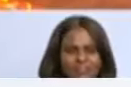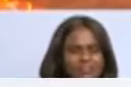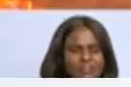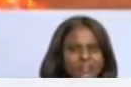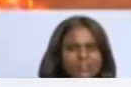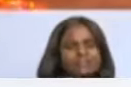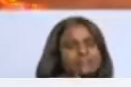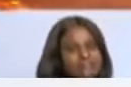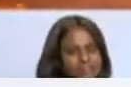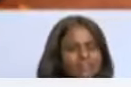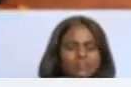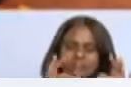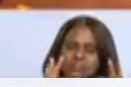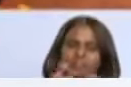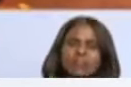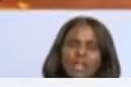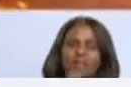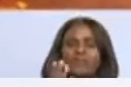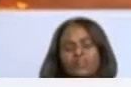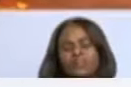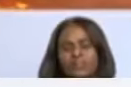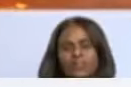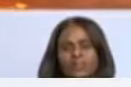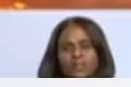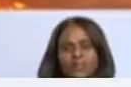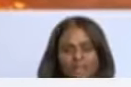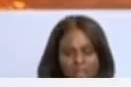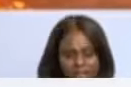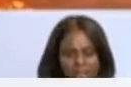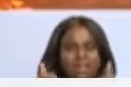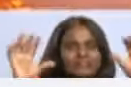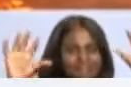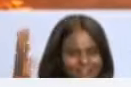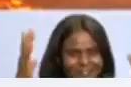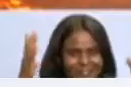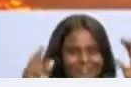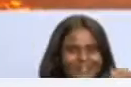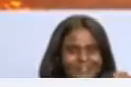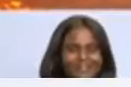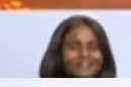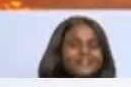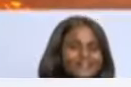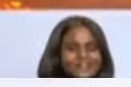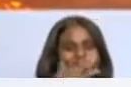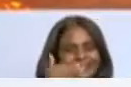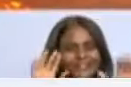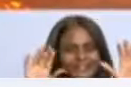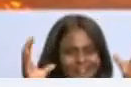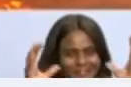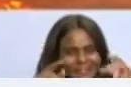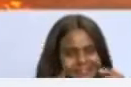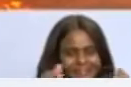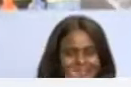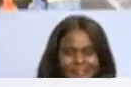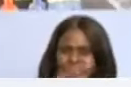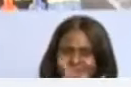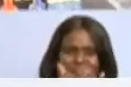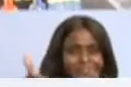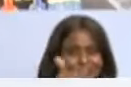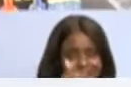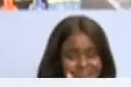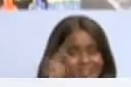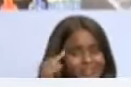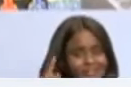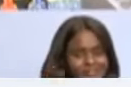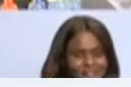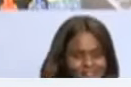in business. We must celebrate as a nation this achievement. It's for the country. It's